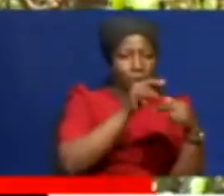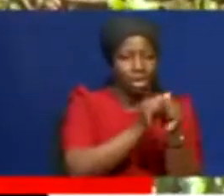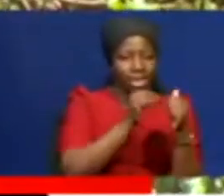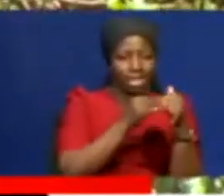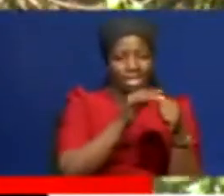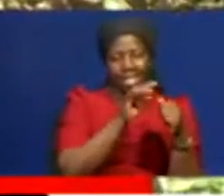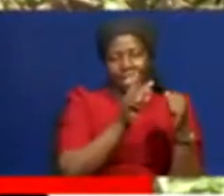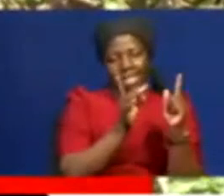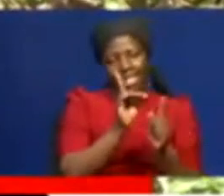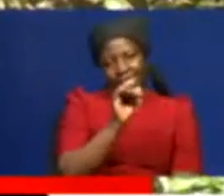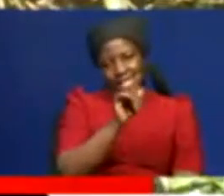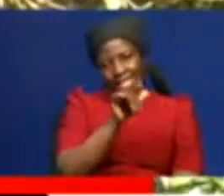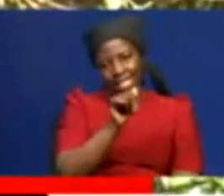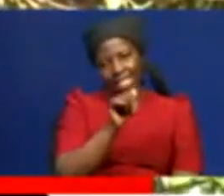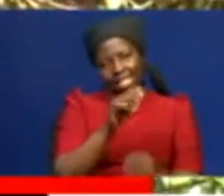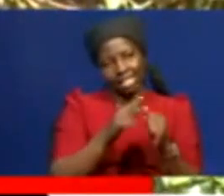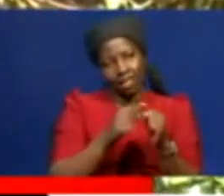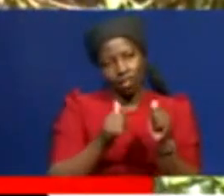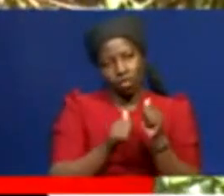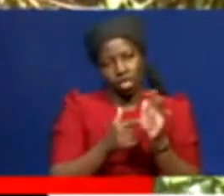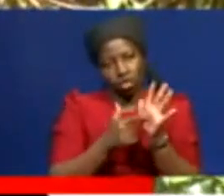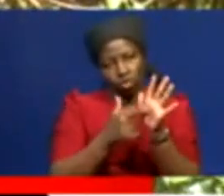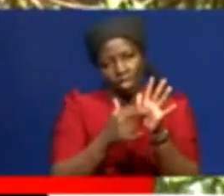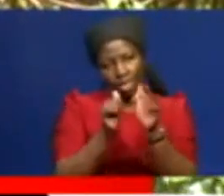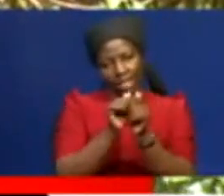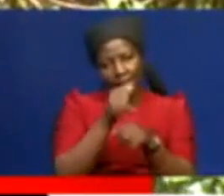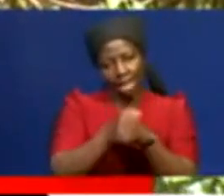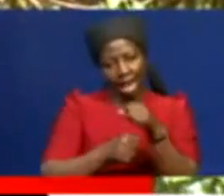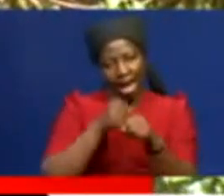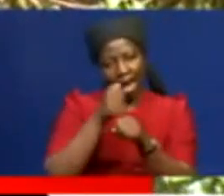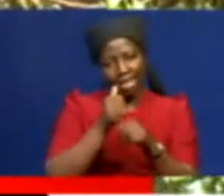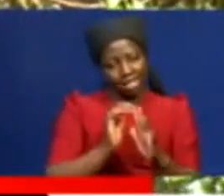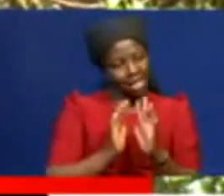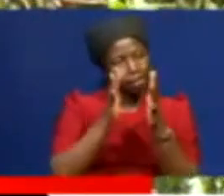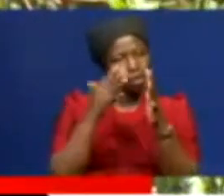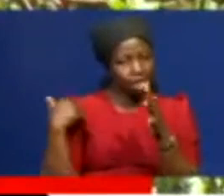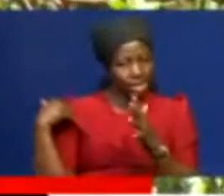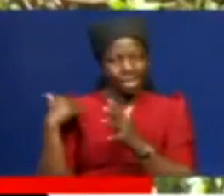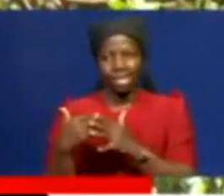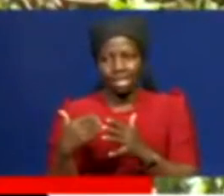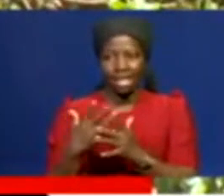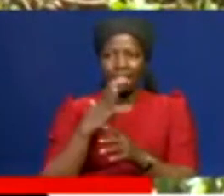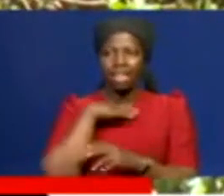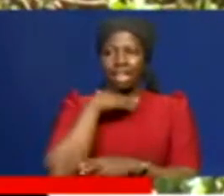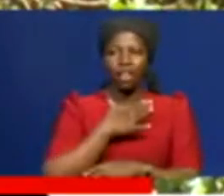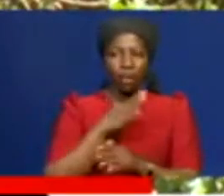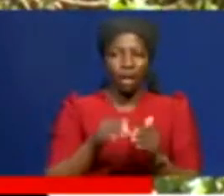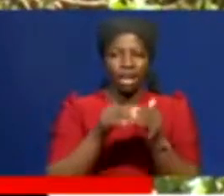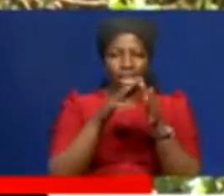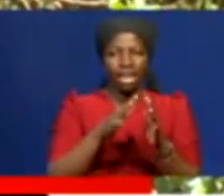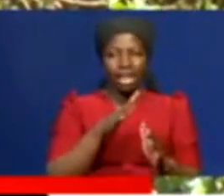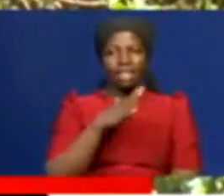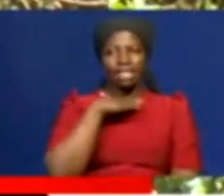which coincidentally marks the 10th anniversary since the passing away of our patron, the late Fidel